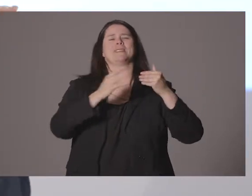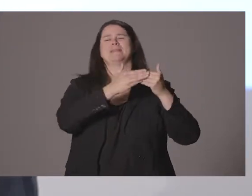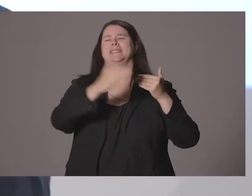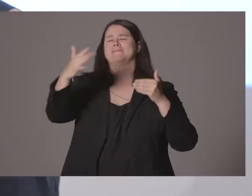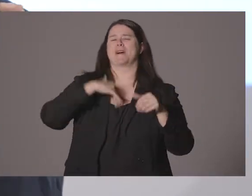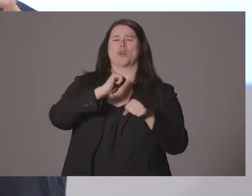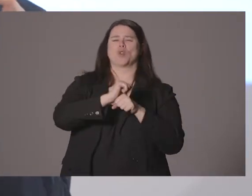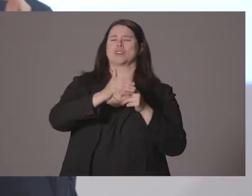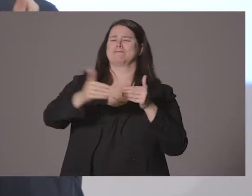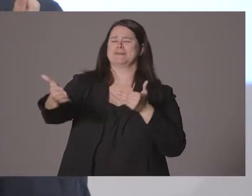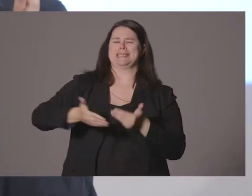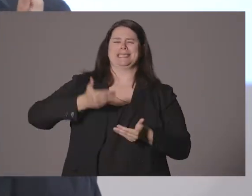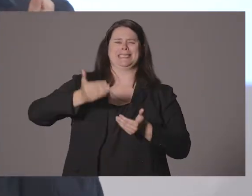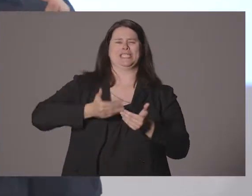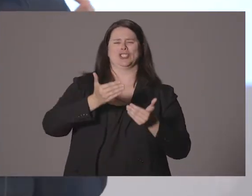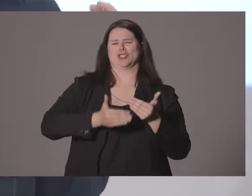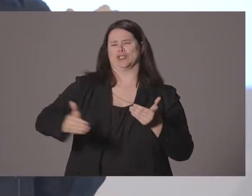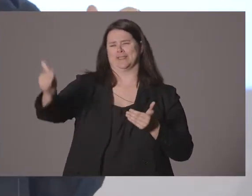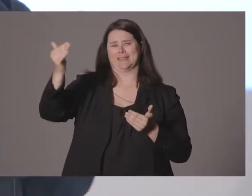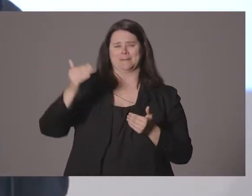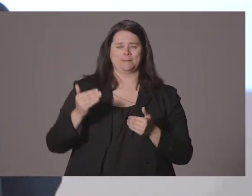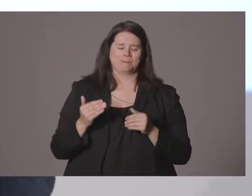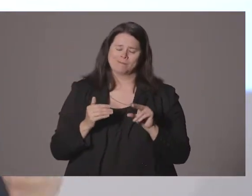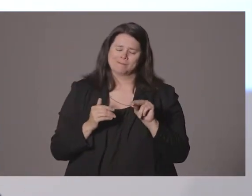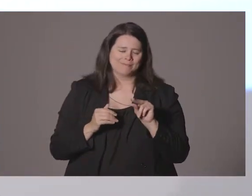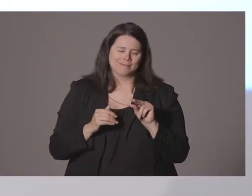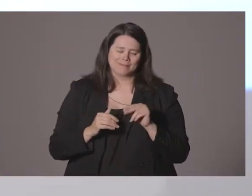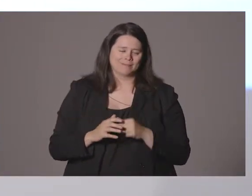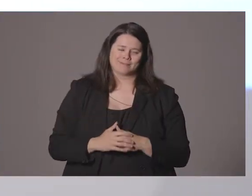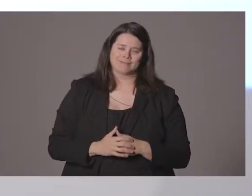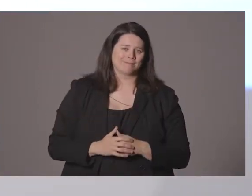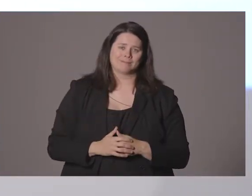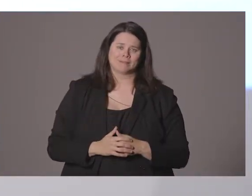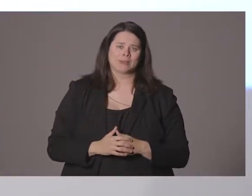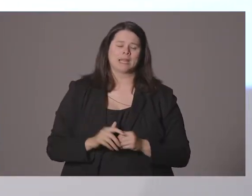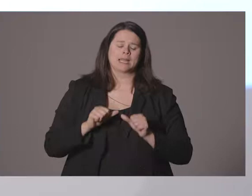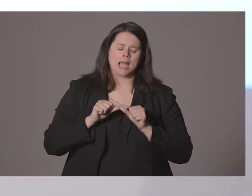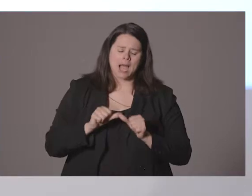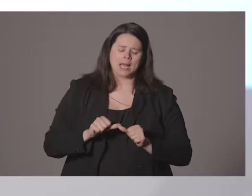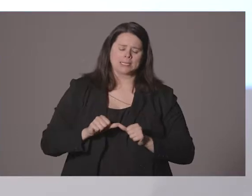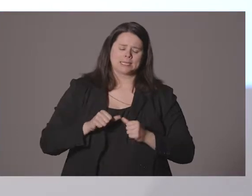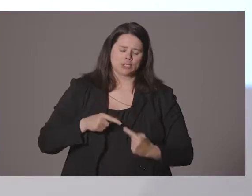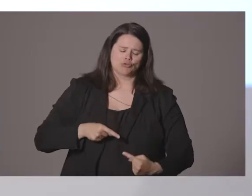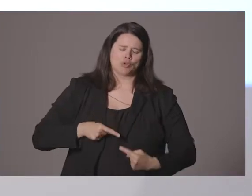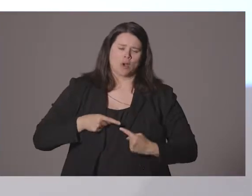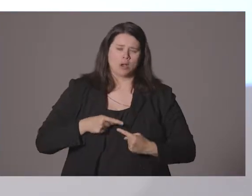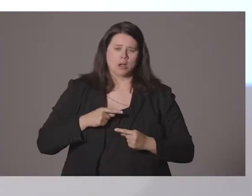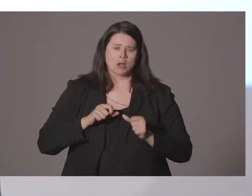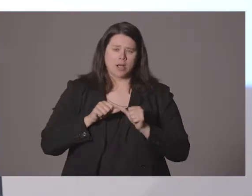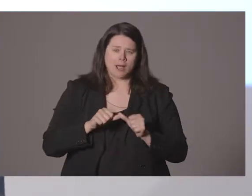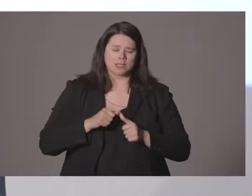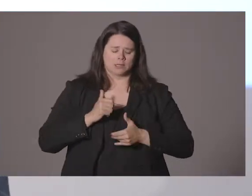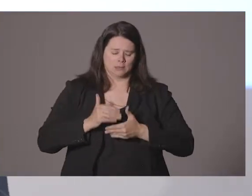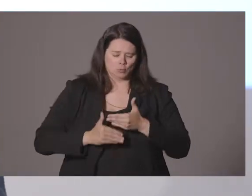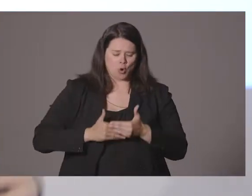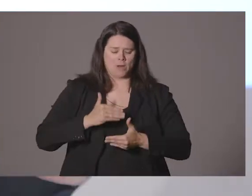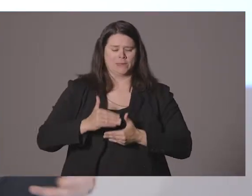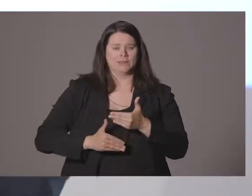hope I can find that magic pill, that trick that's going to make it really be so much easier in my